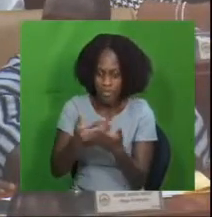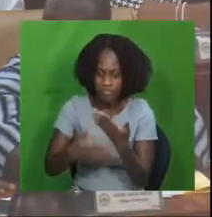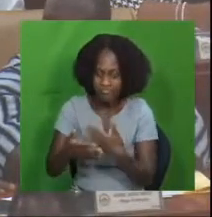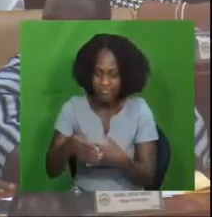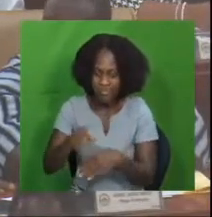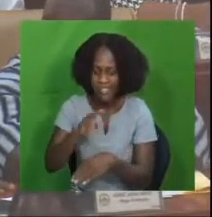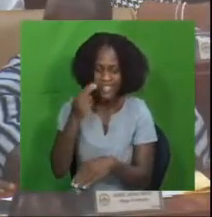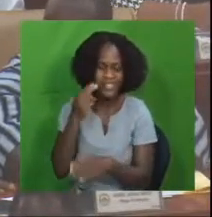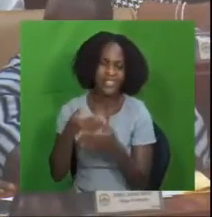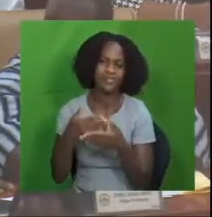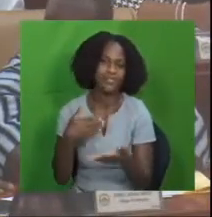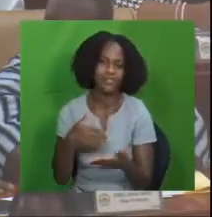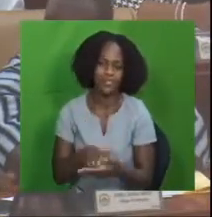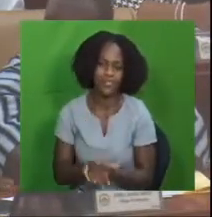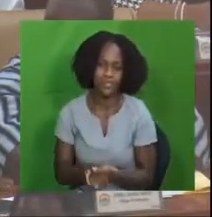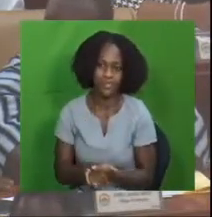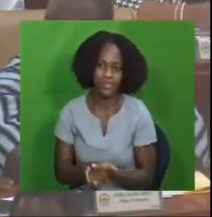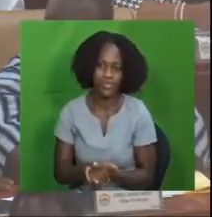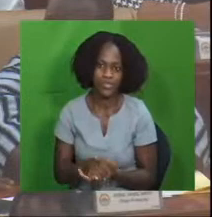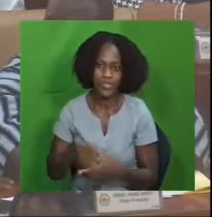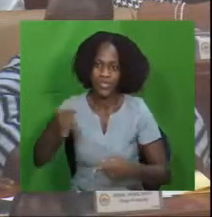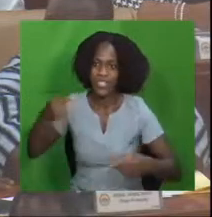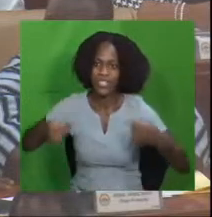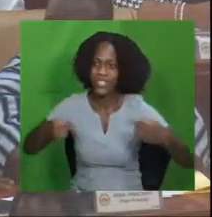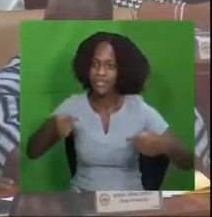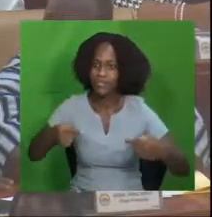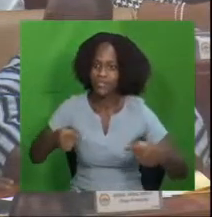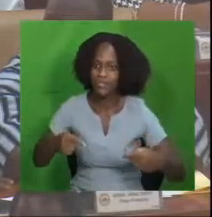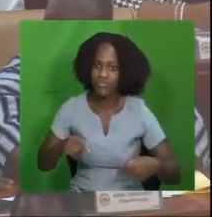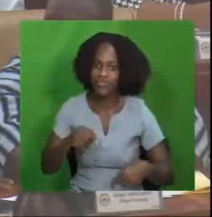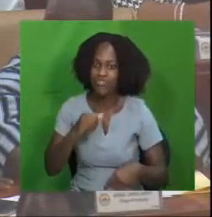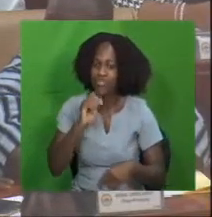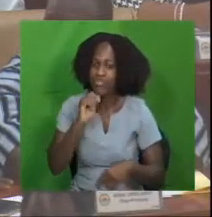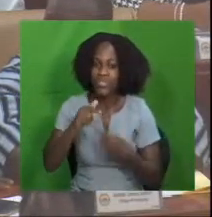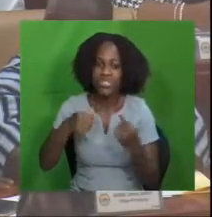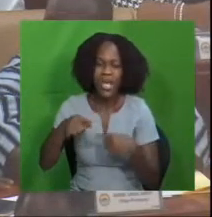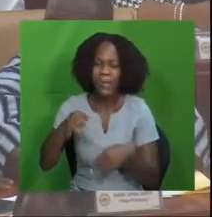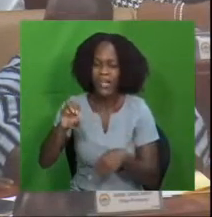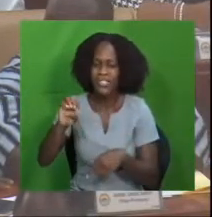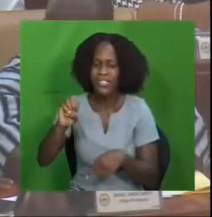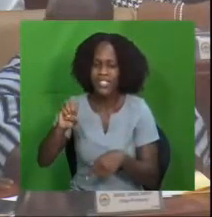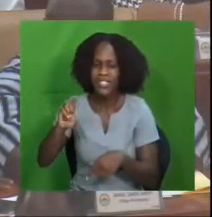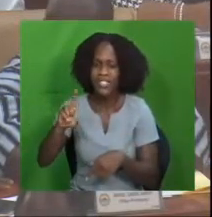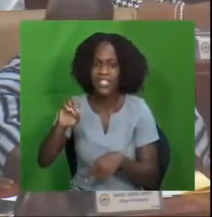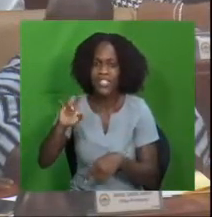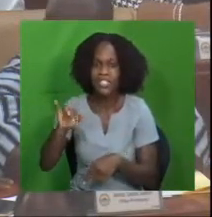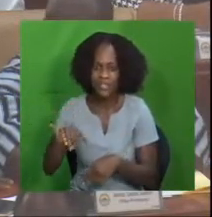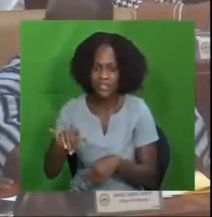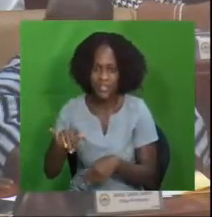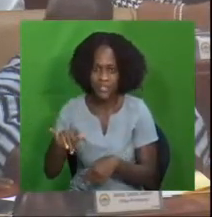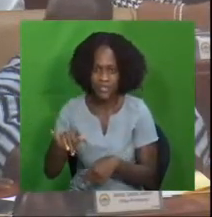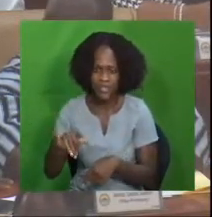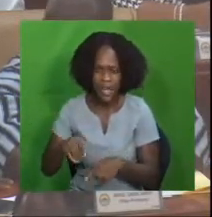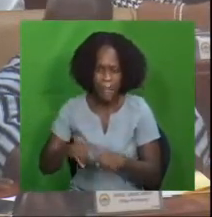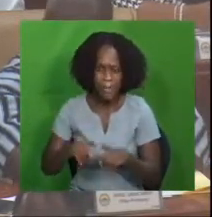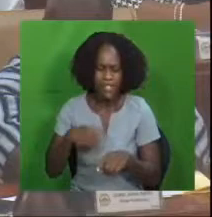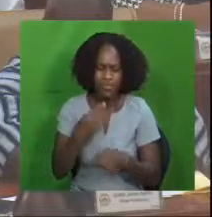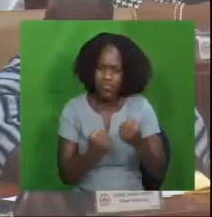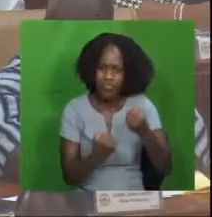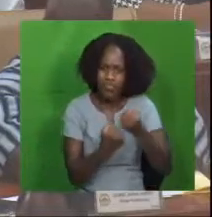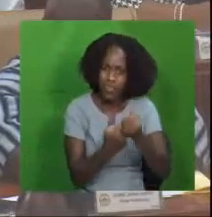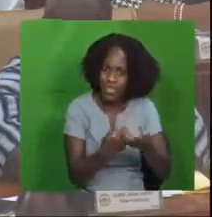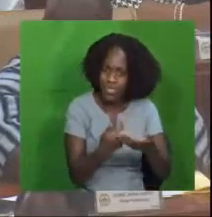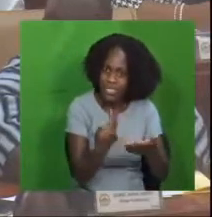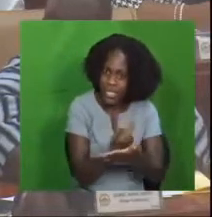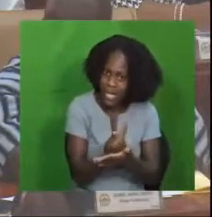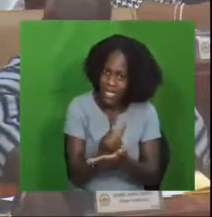unprecedented. This debate is not even about e-levy. It's about who stands with the people of Ghana and who is against